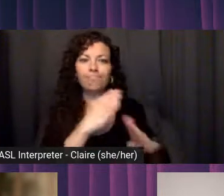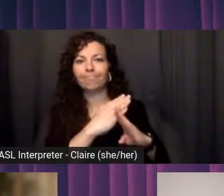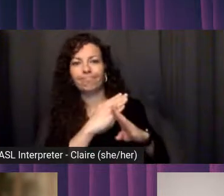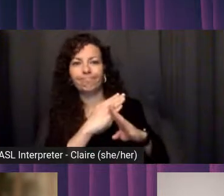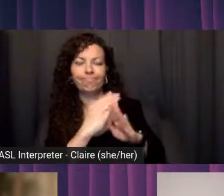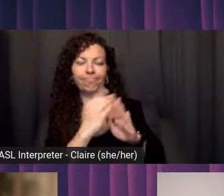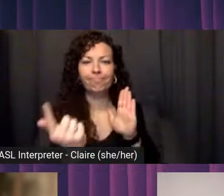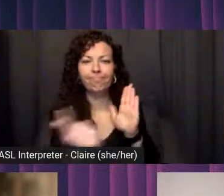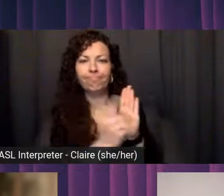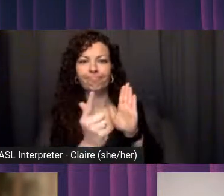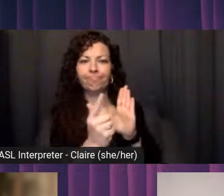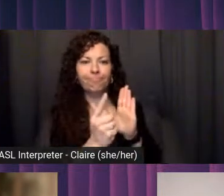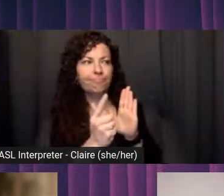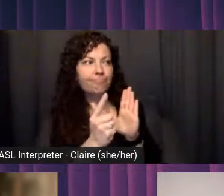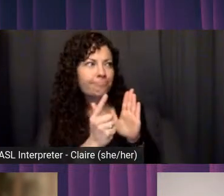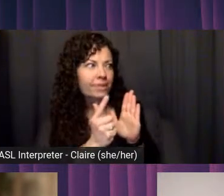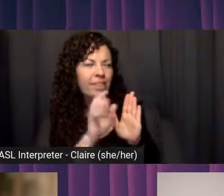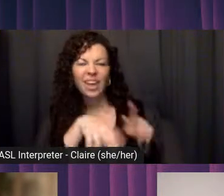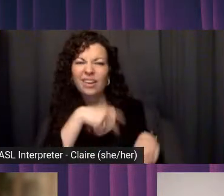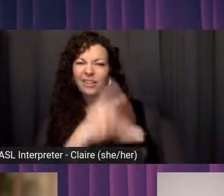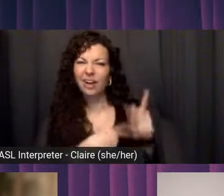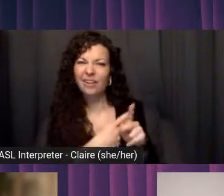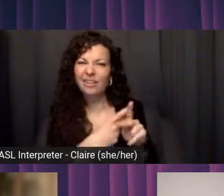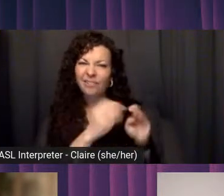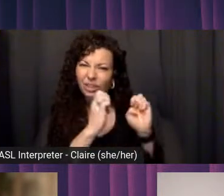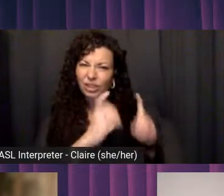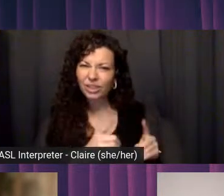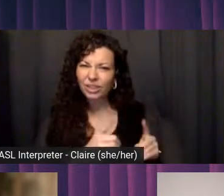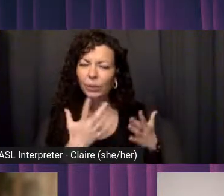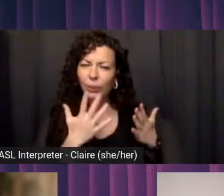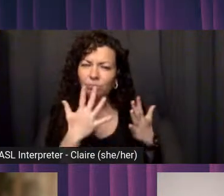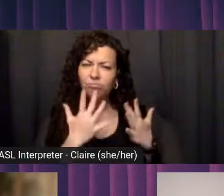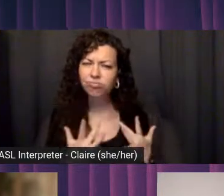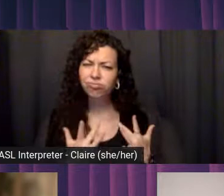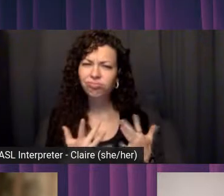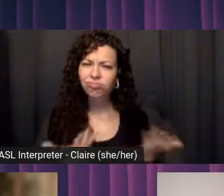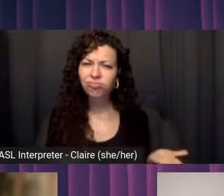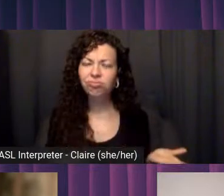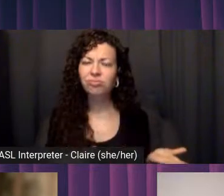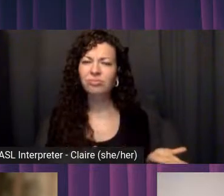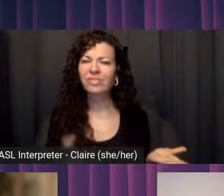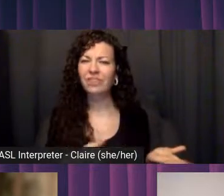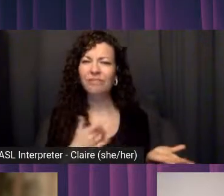explicitly prohibiting that kind of education, which just is so backwards.